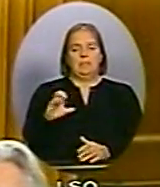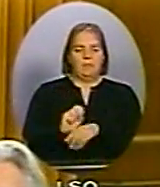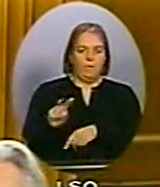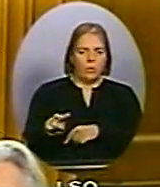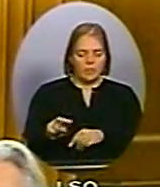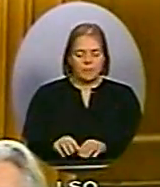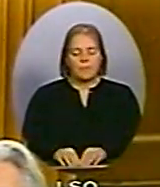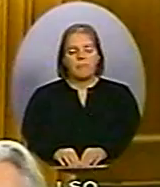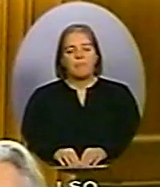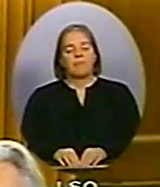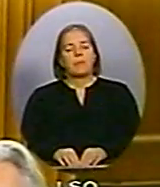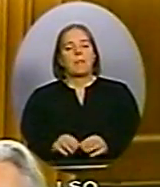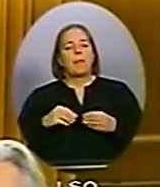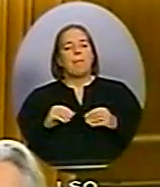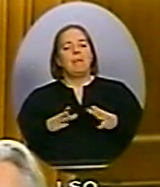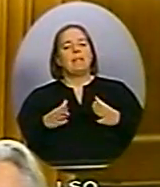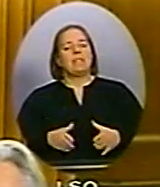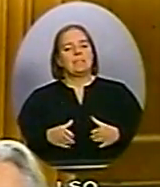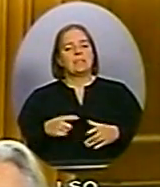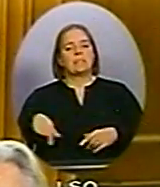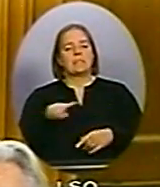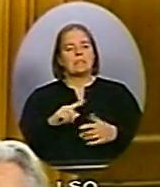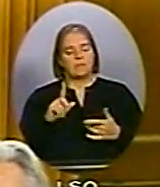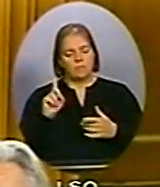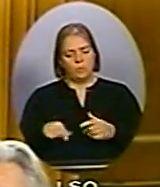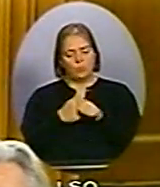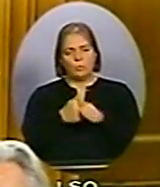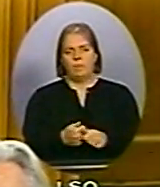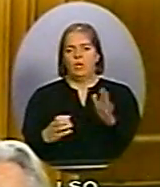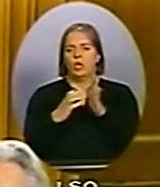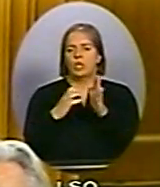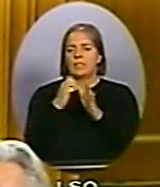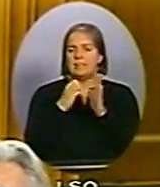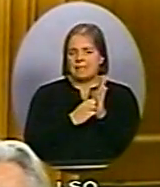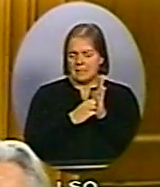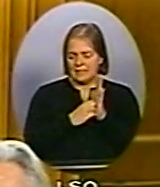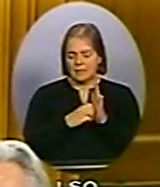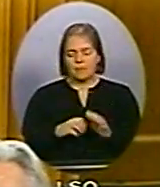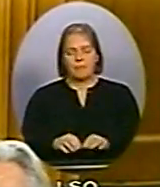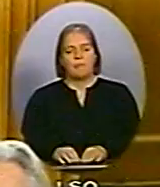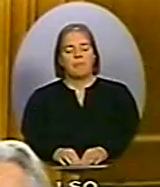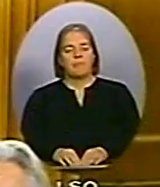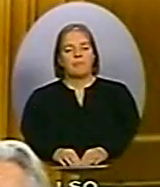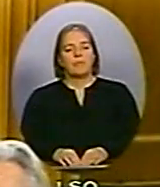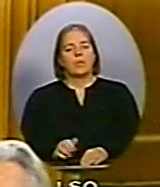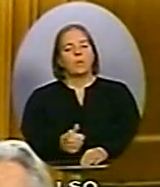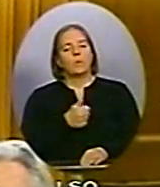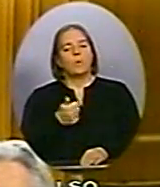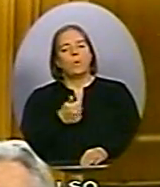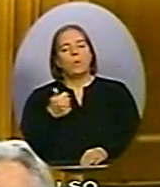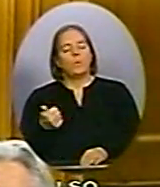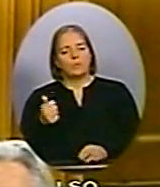cabinet ministers. Now, Conservative MPs from Wetaskiwin and Leeds and Northumberland also wrote letters to the CRTC, but they didn't break the